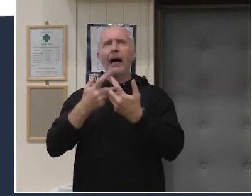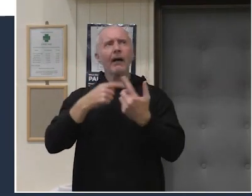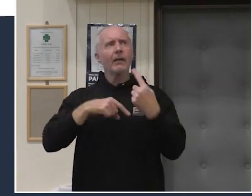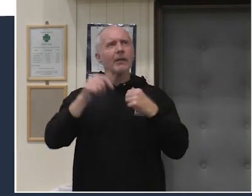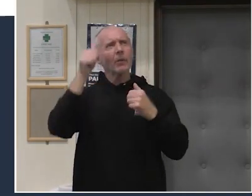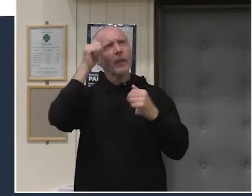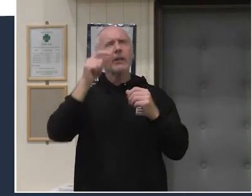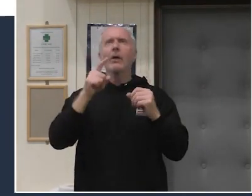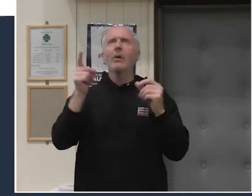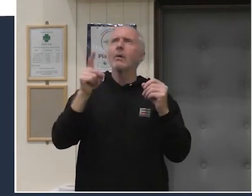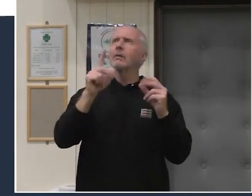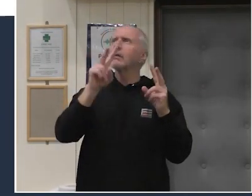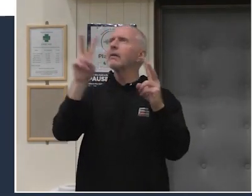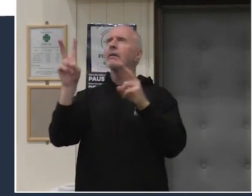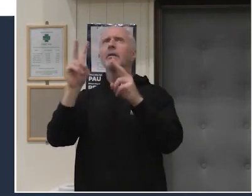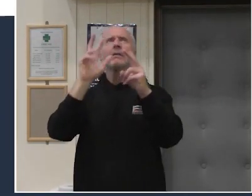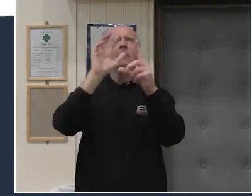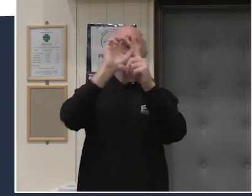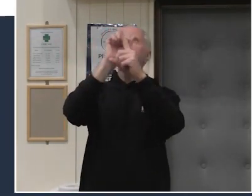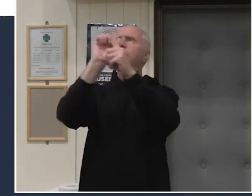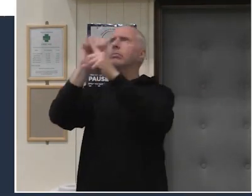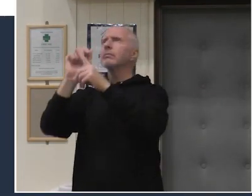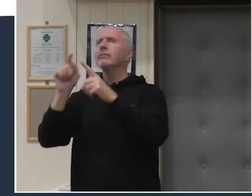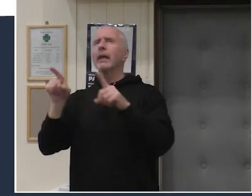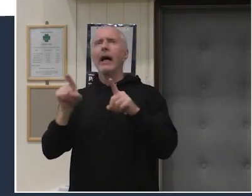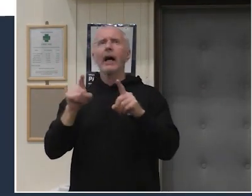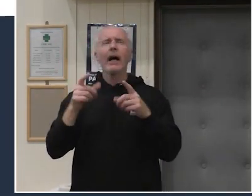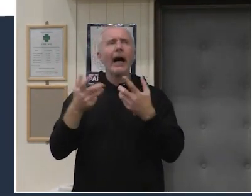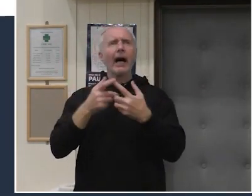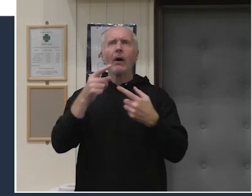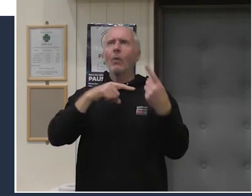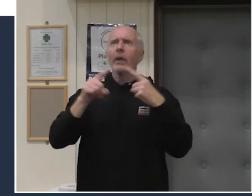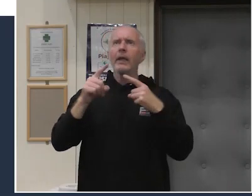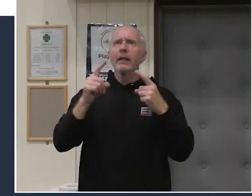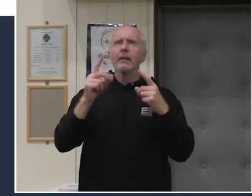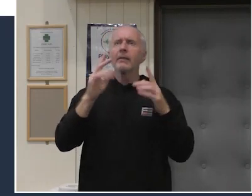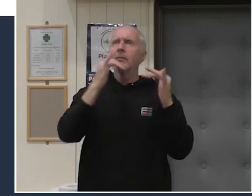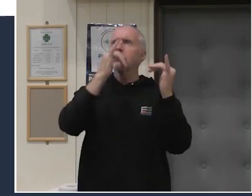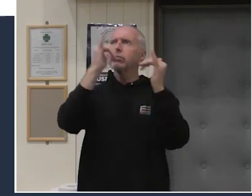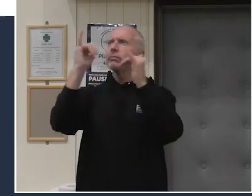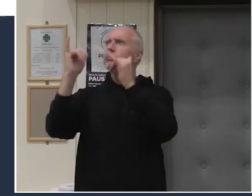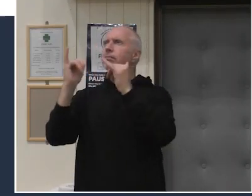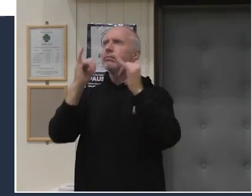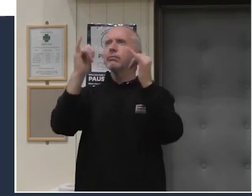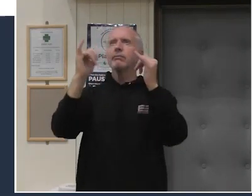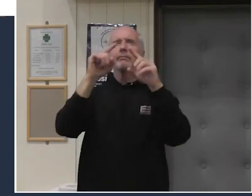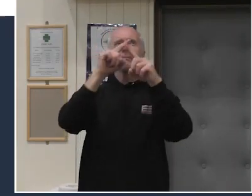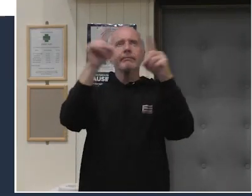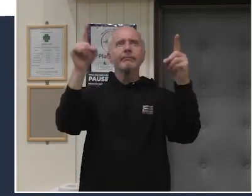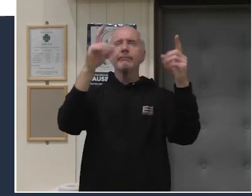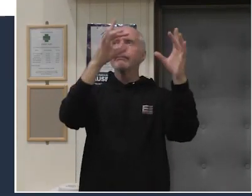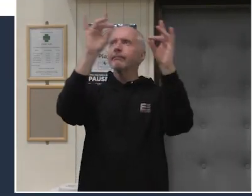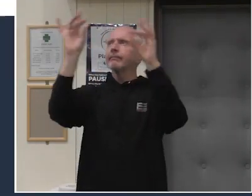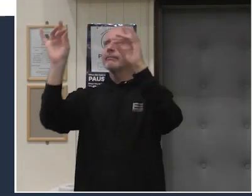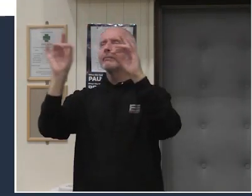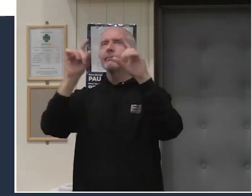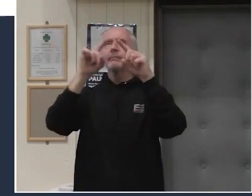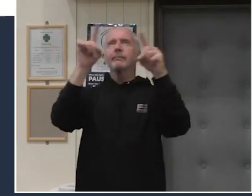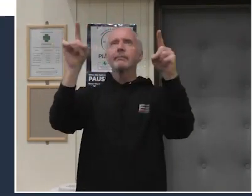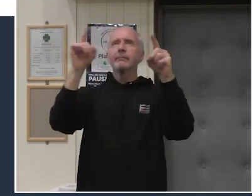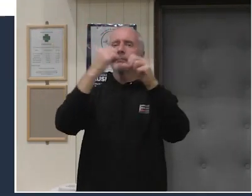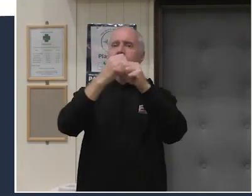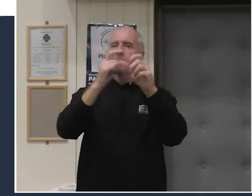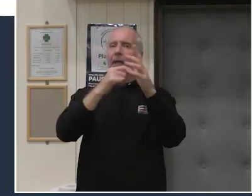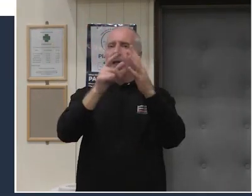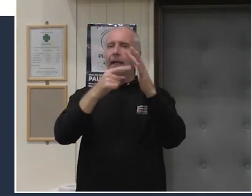So what we do to measure the matter within galaxies, let's start with the obvious one.